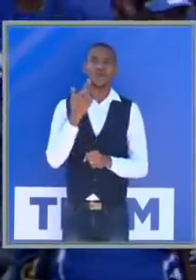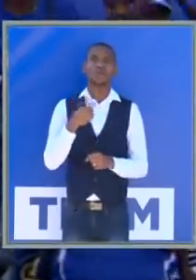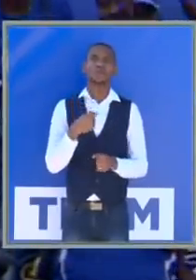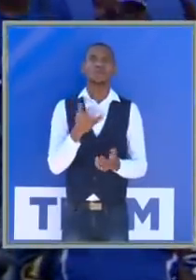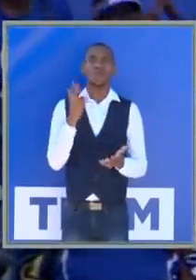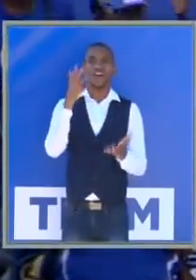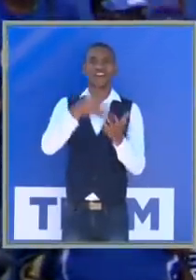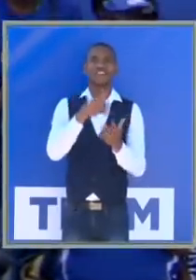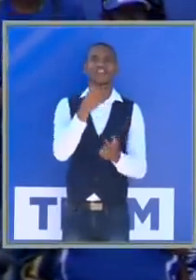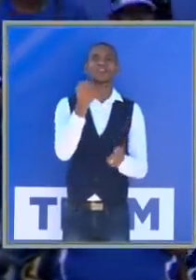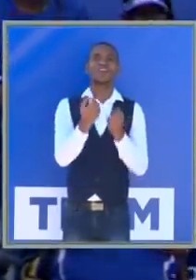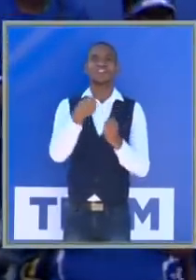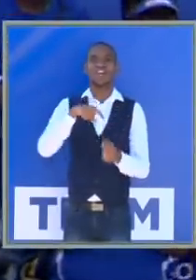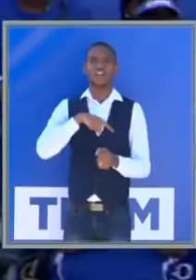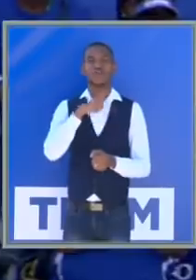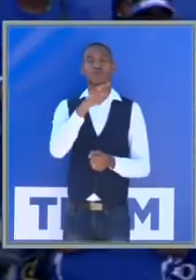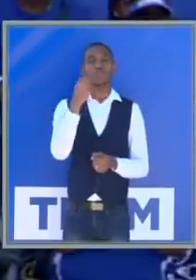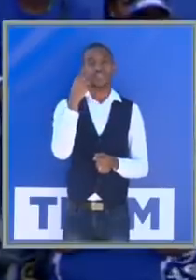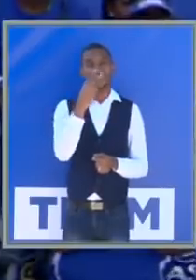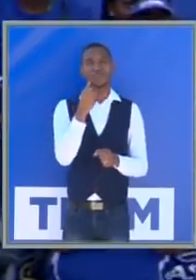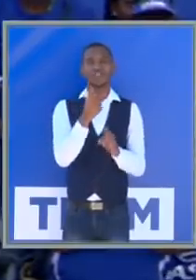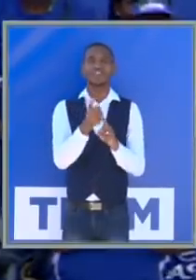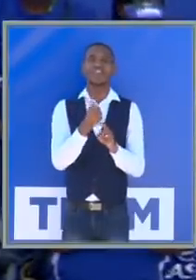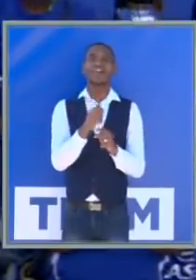there, judge us, you will see.